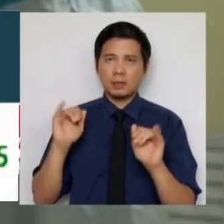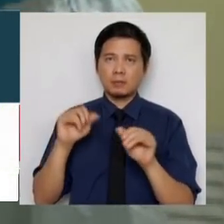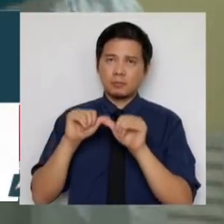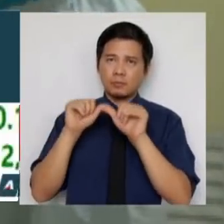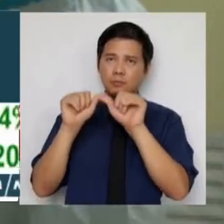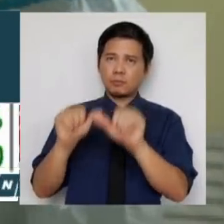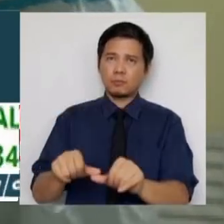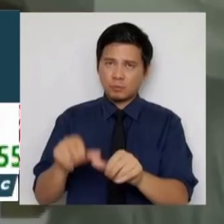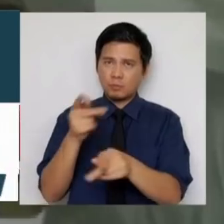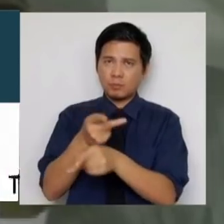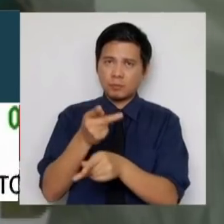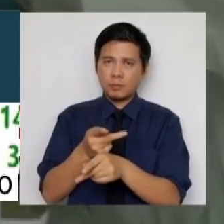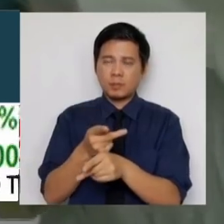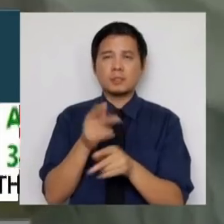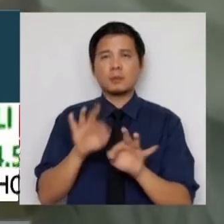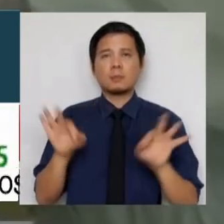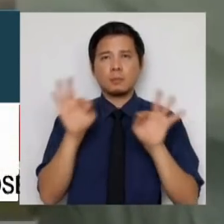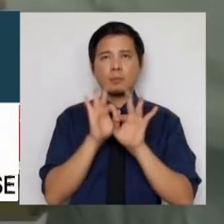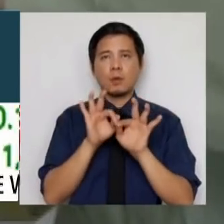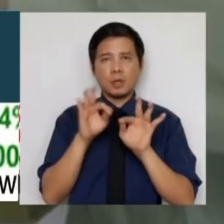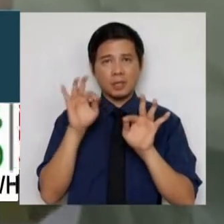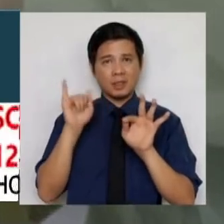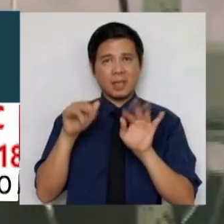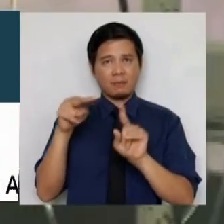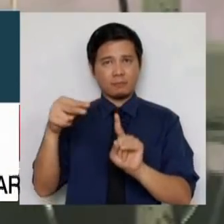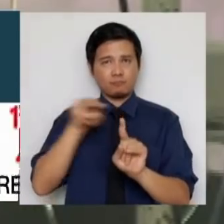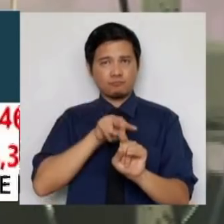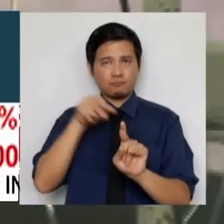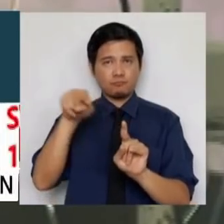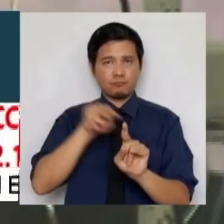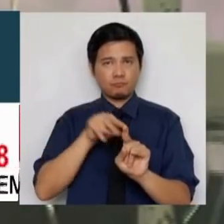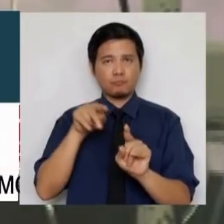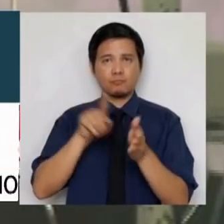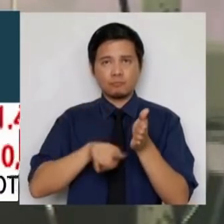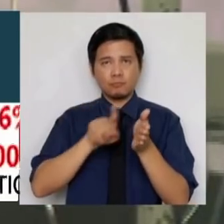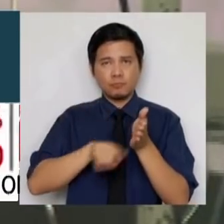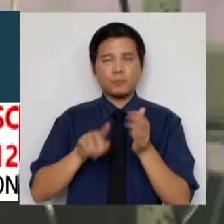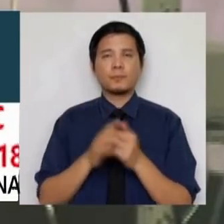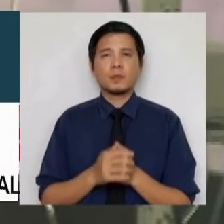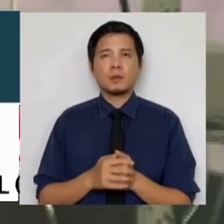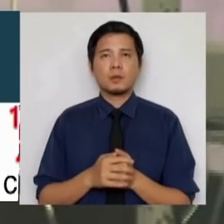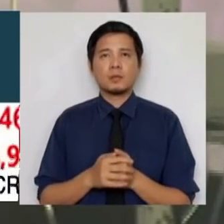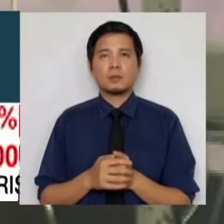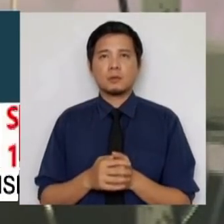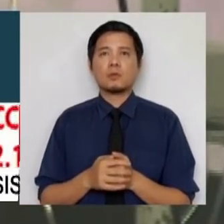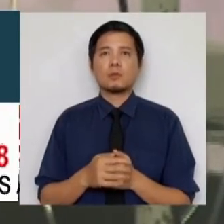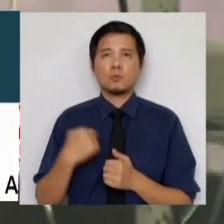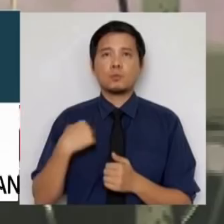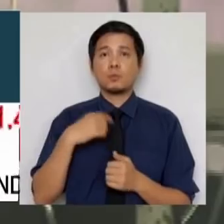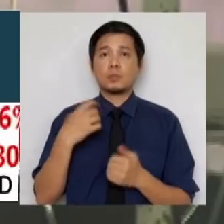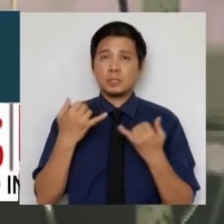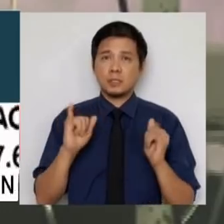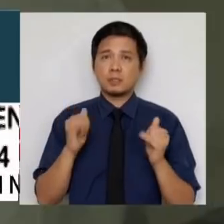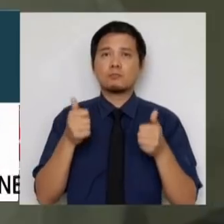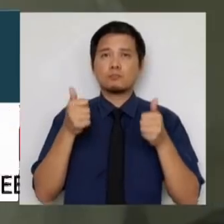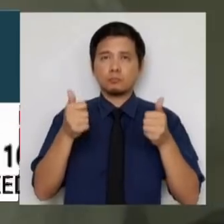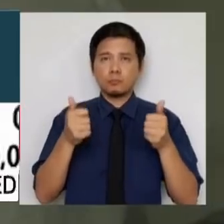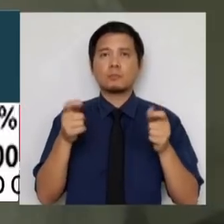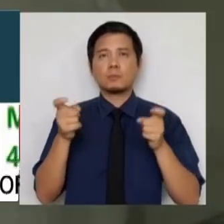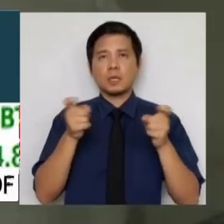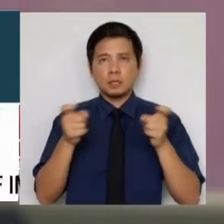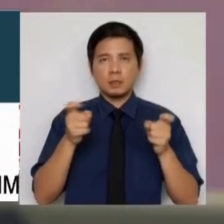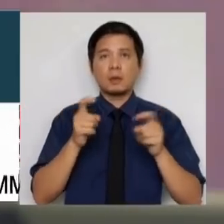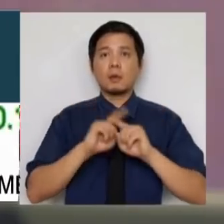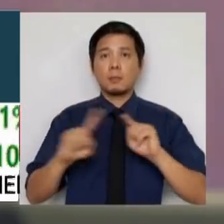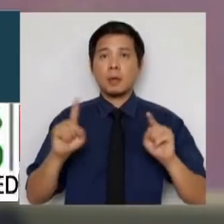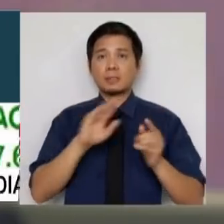at it from that perspective. And that's the reason why I feel that somehow we're still managing. Now, in terms of our quarantine facilities, we